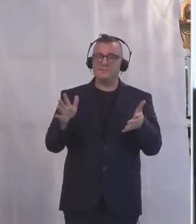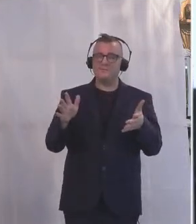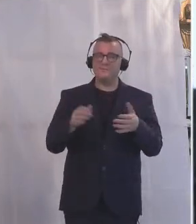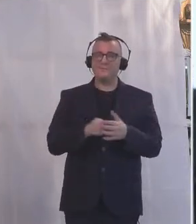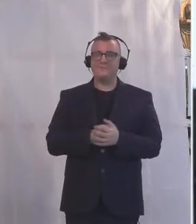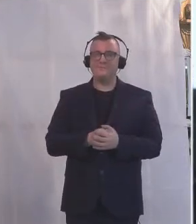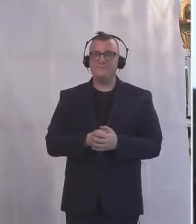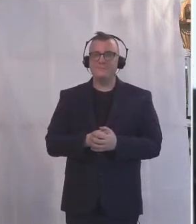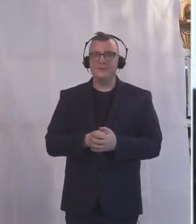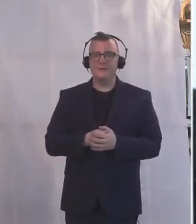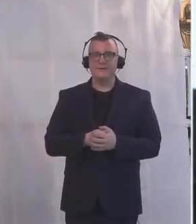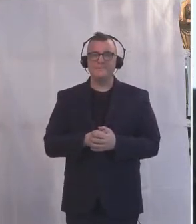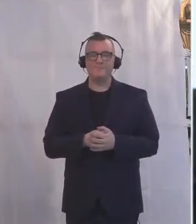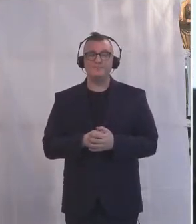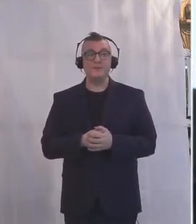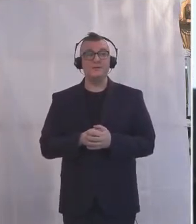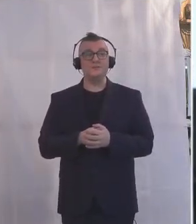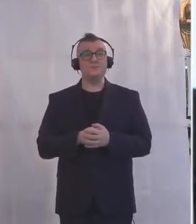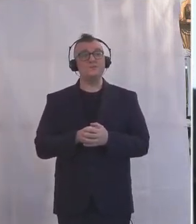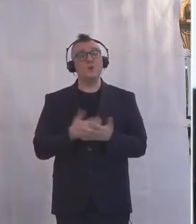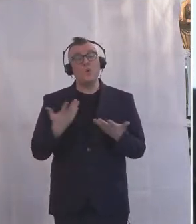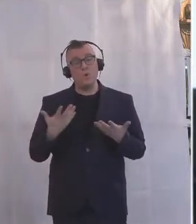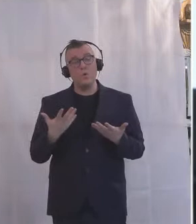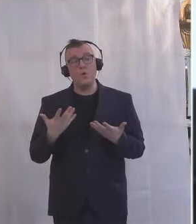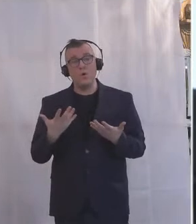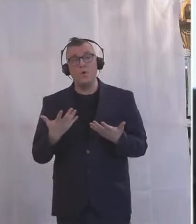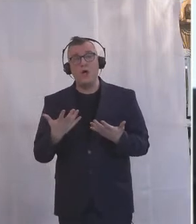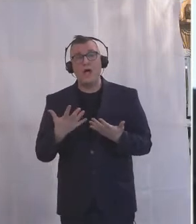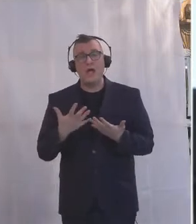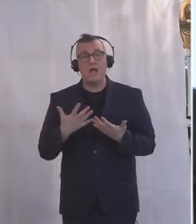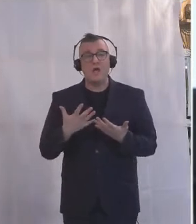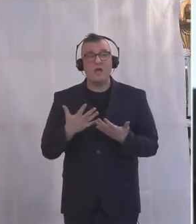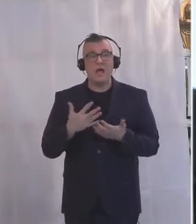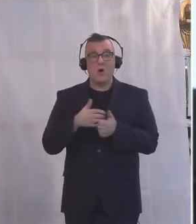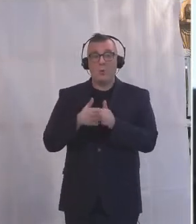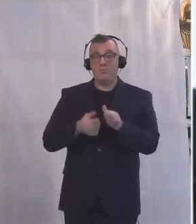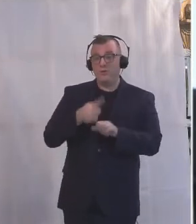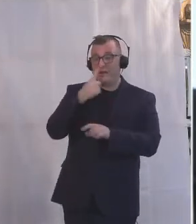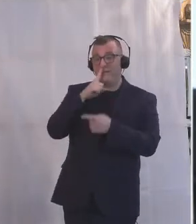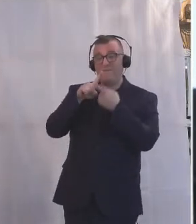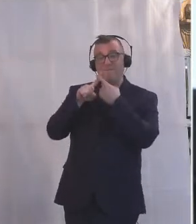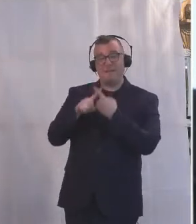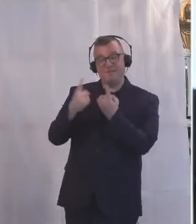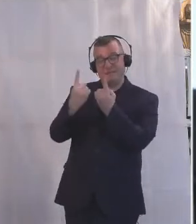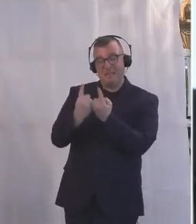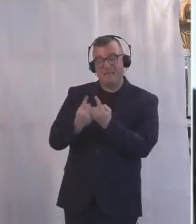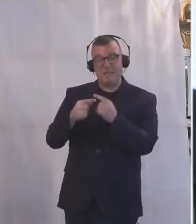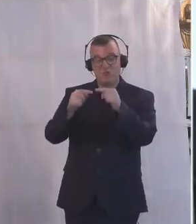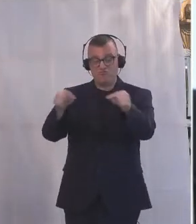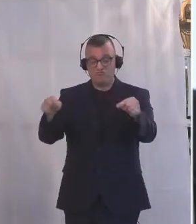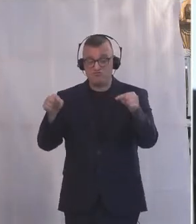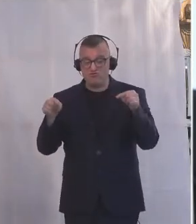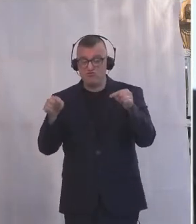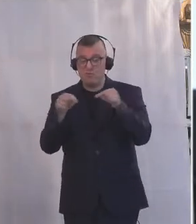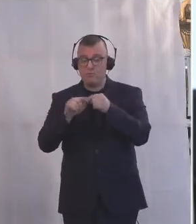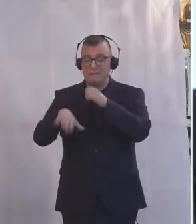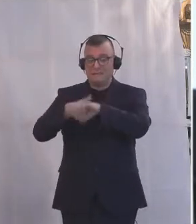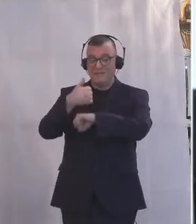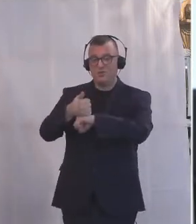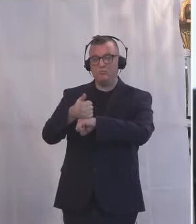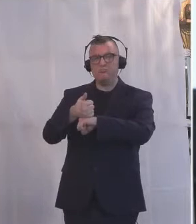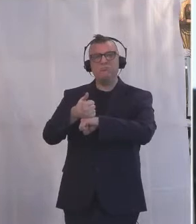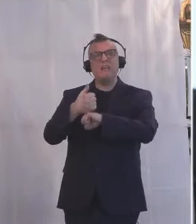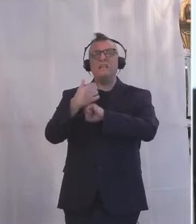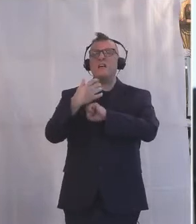So what this looks like for a corporate, it might look like a fixed facility. So it's a room that's made to look like a